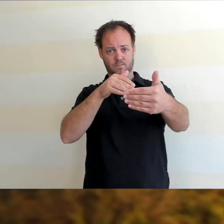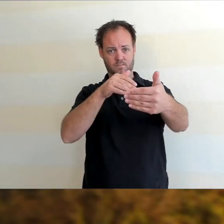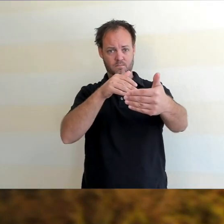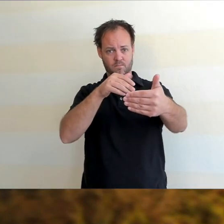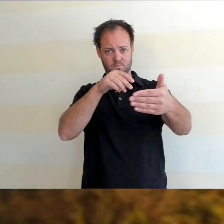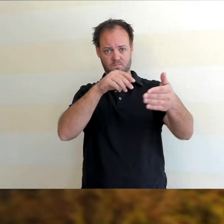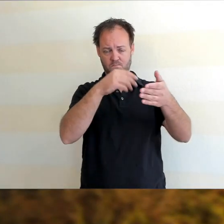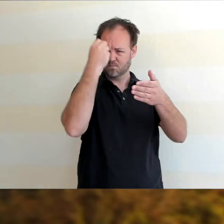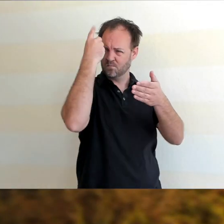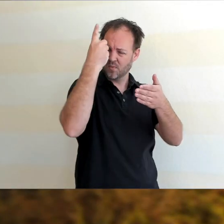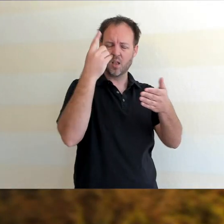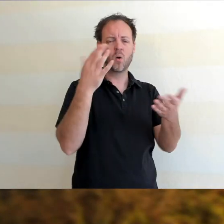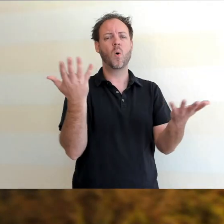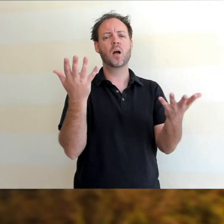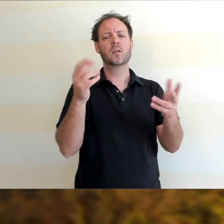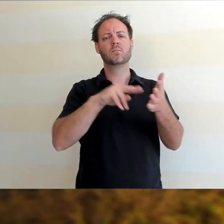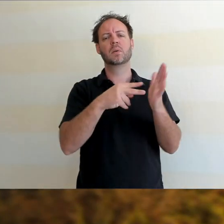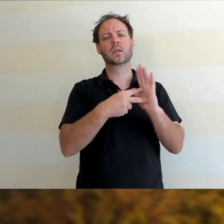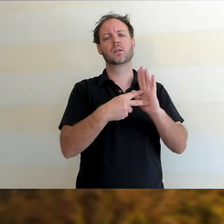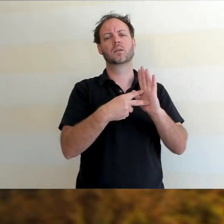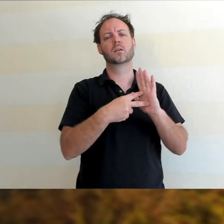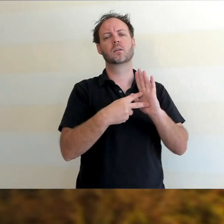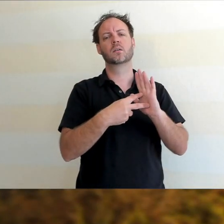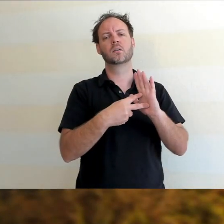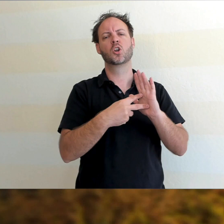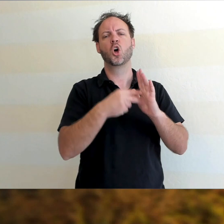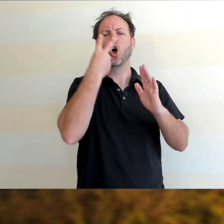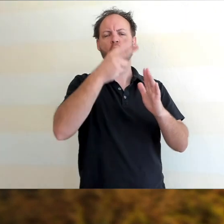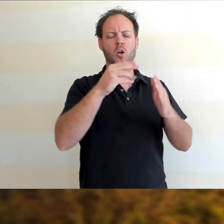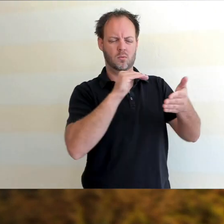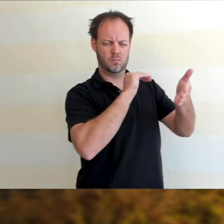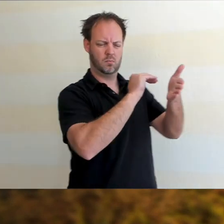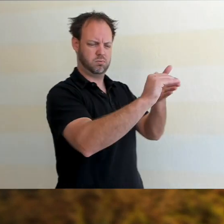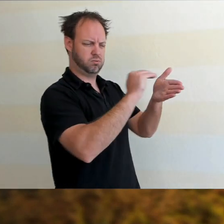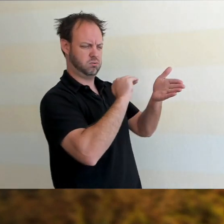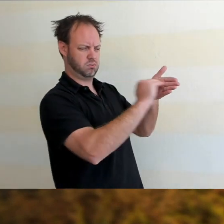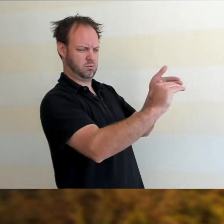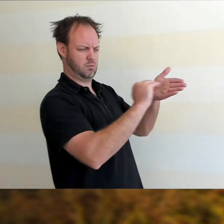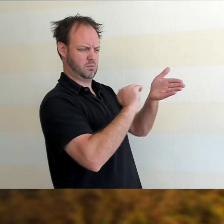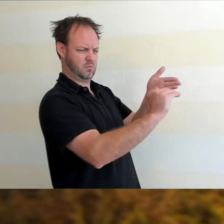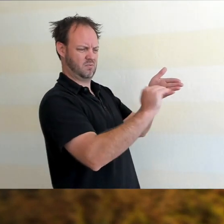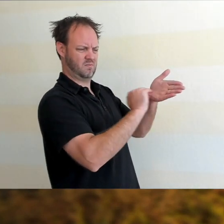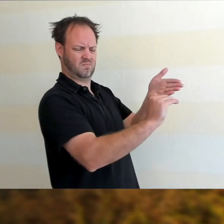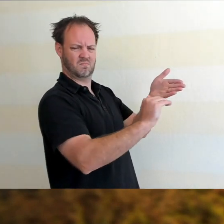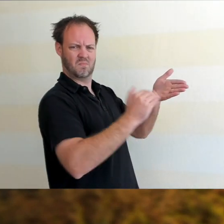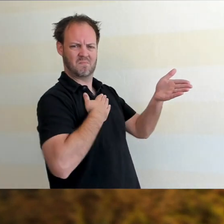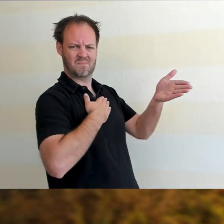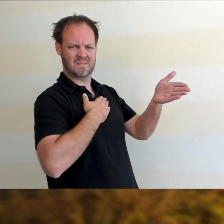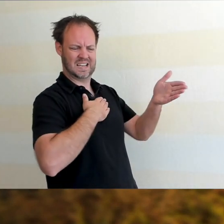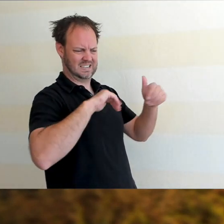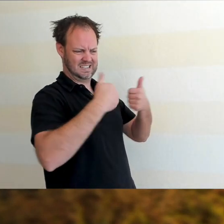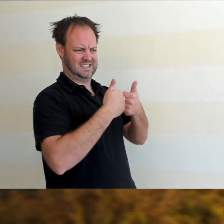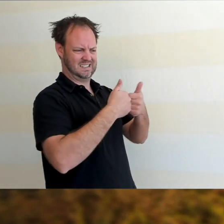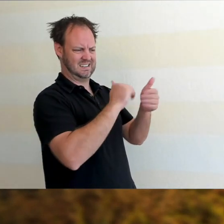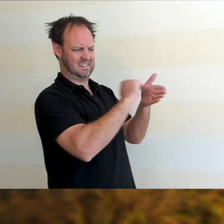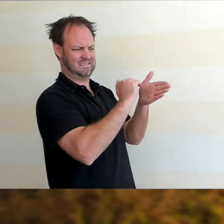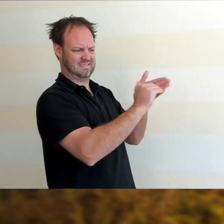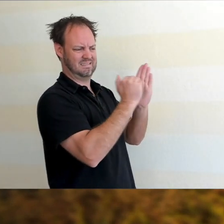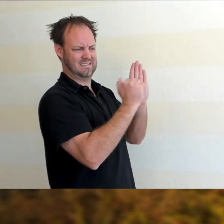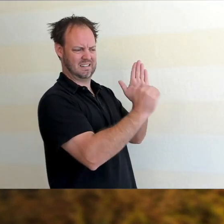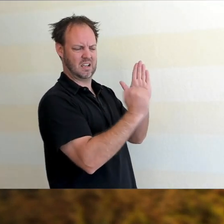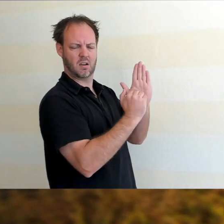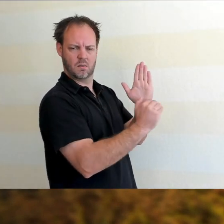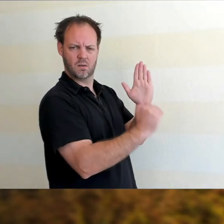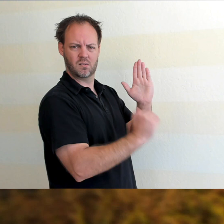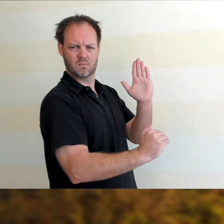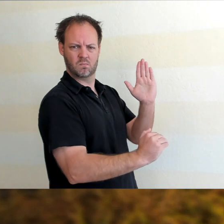requests before God is that David is taking an inventory of all the things that are troubling him, all the problems and the